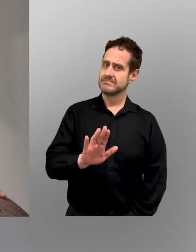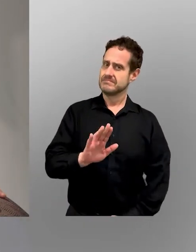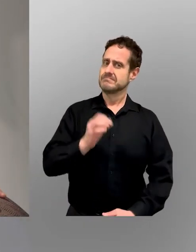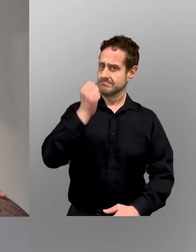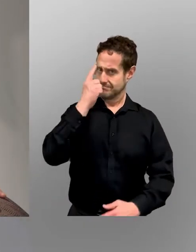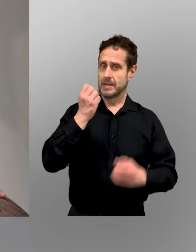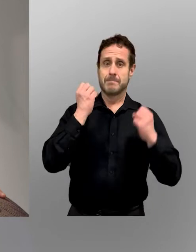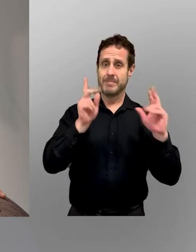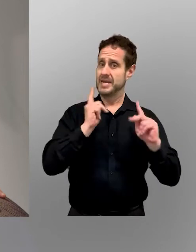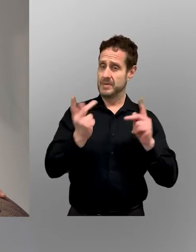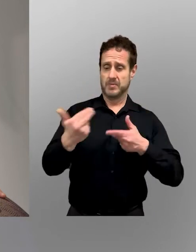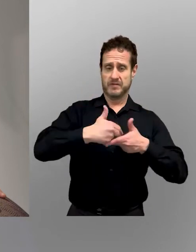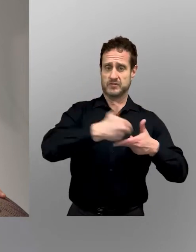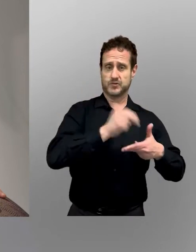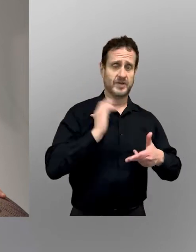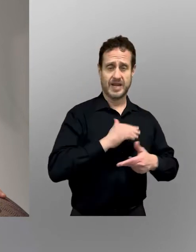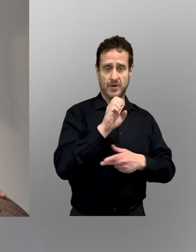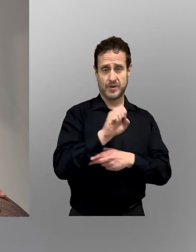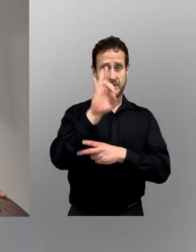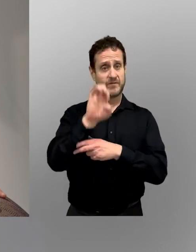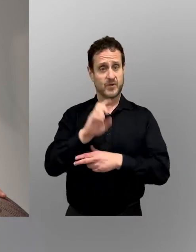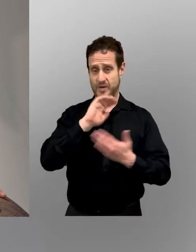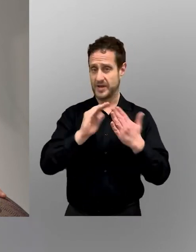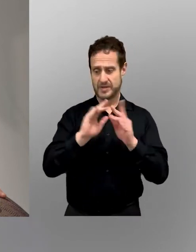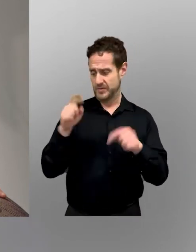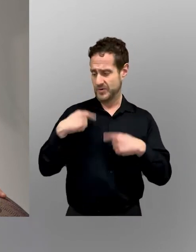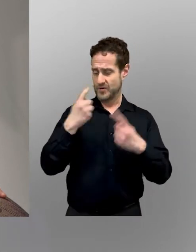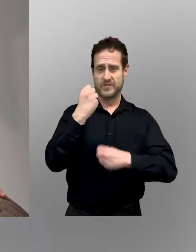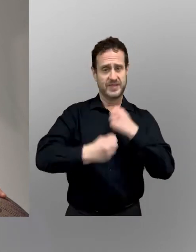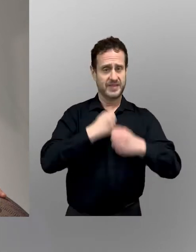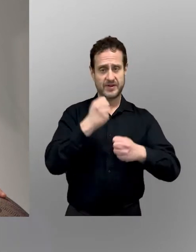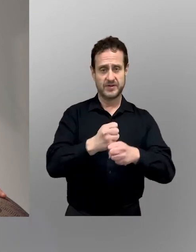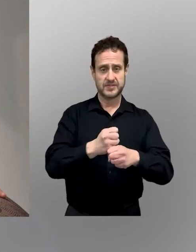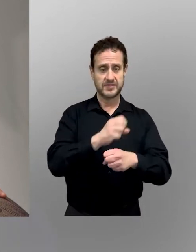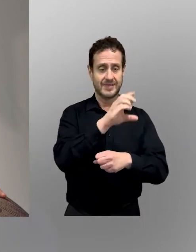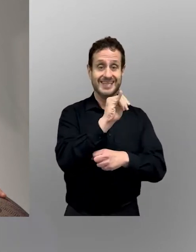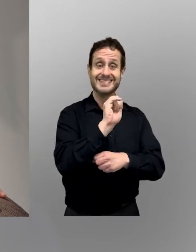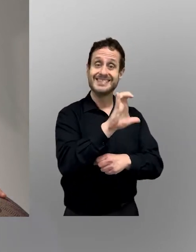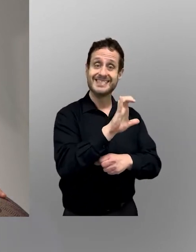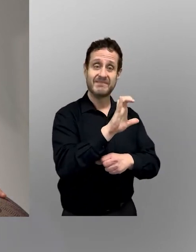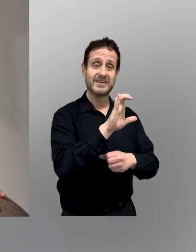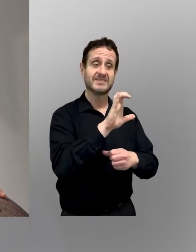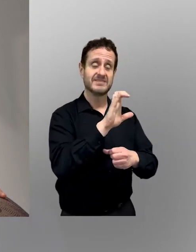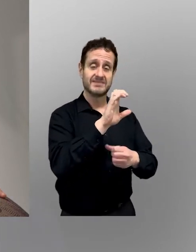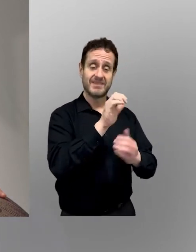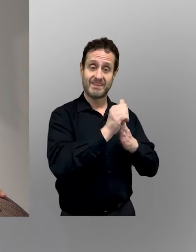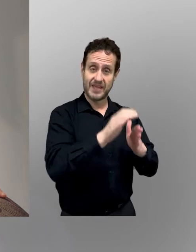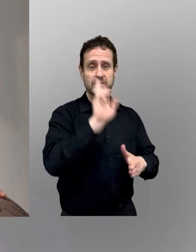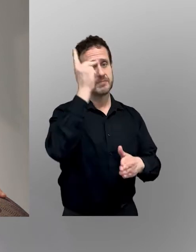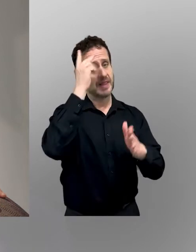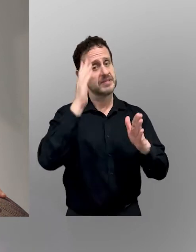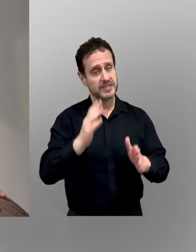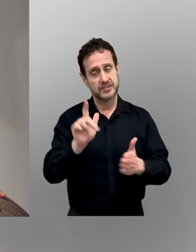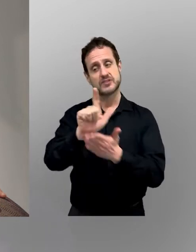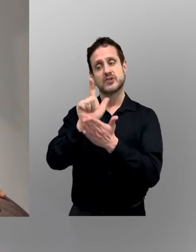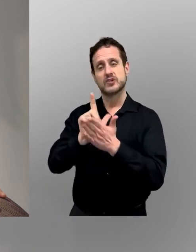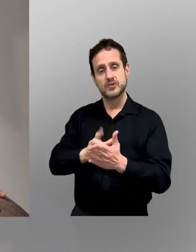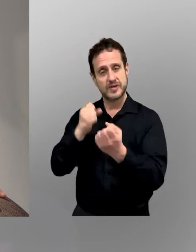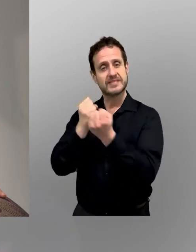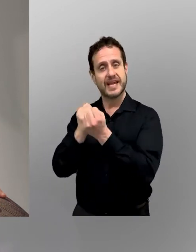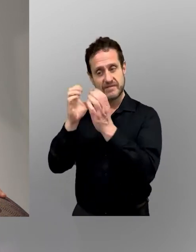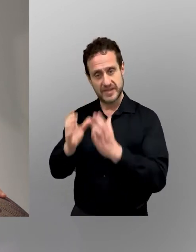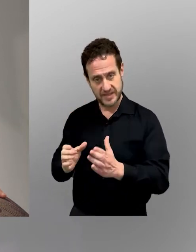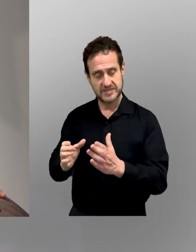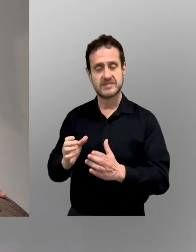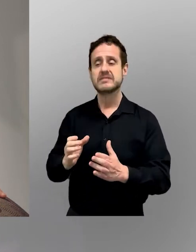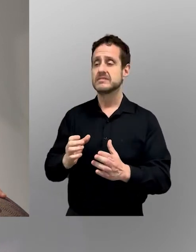So many people have joined our Equip for Equality community over the years, from civic leaders and state legislatures to attorneys and